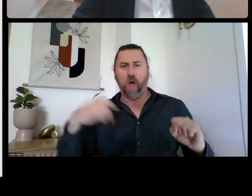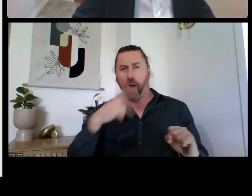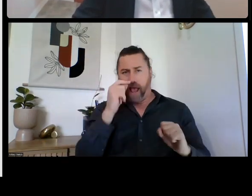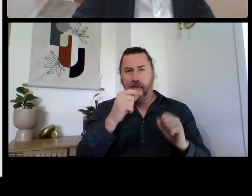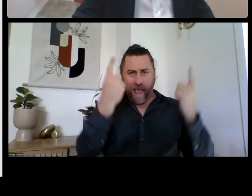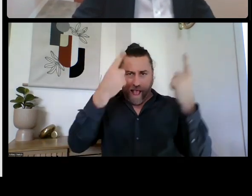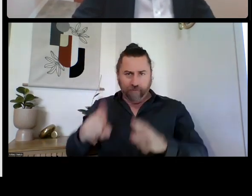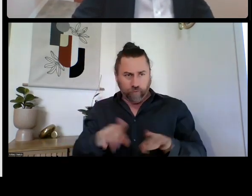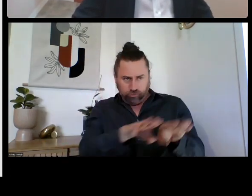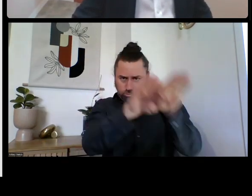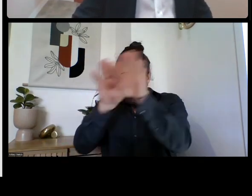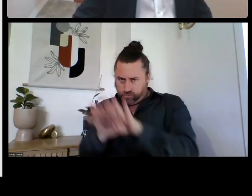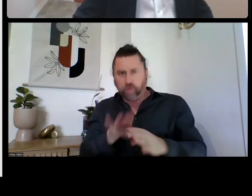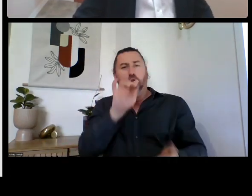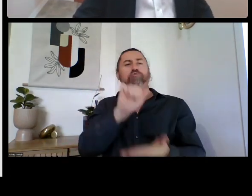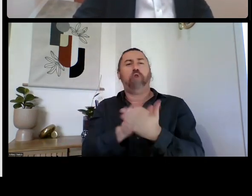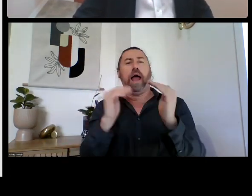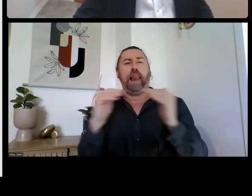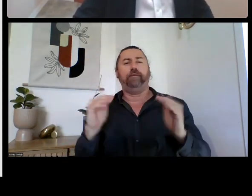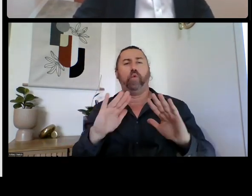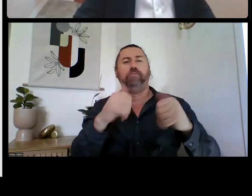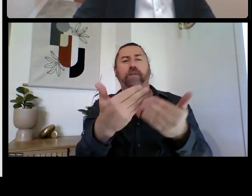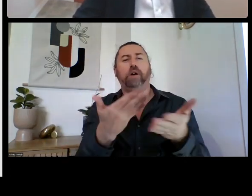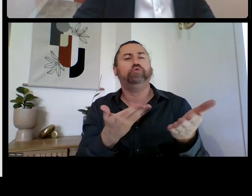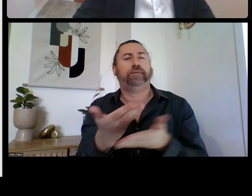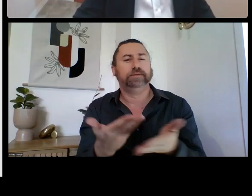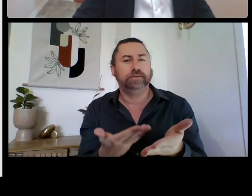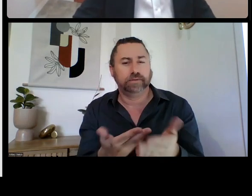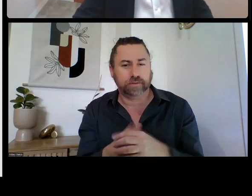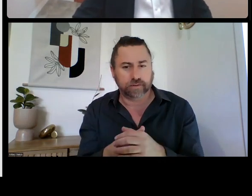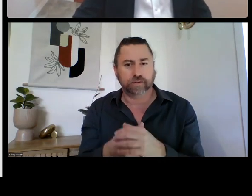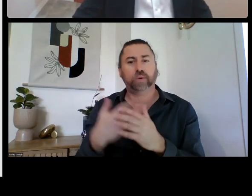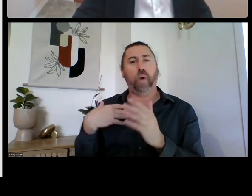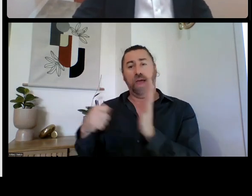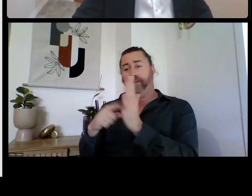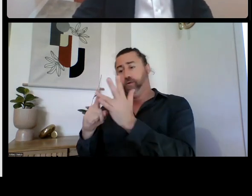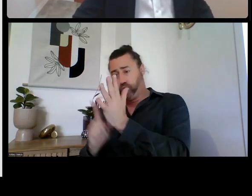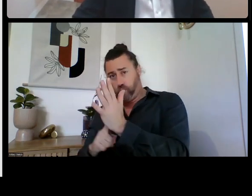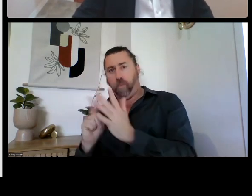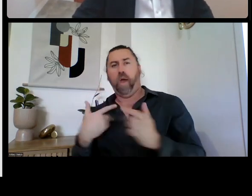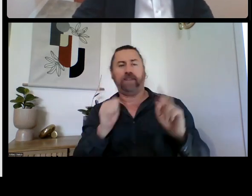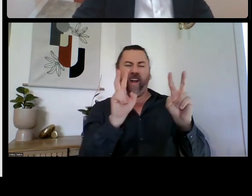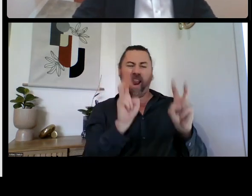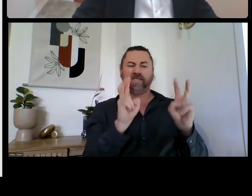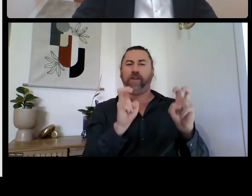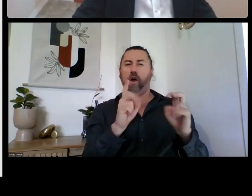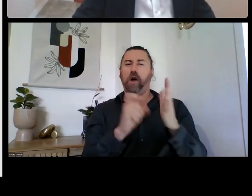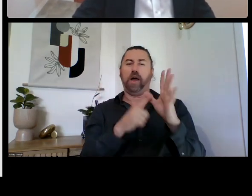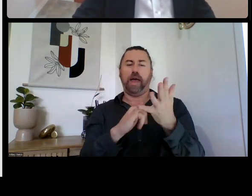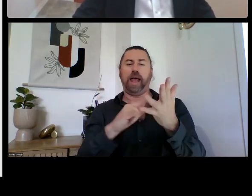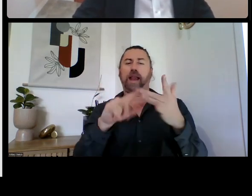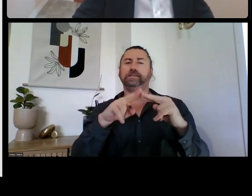services. So just as we have a prototype assessment tool, we have a prototype classification system that has